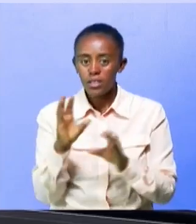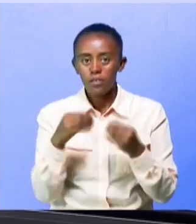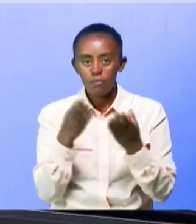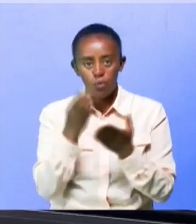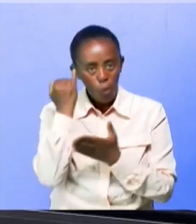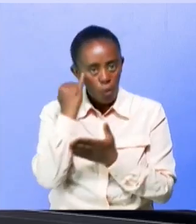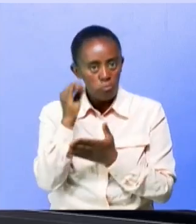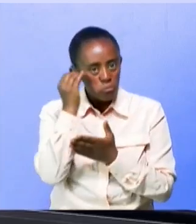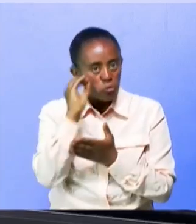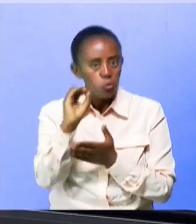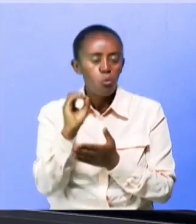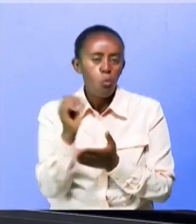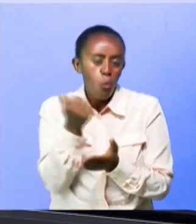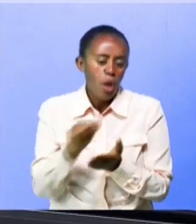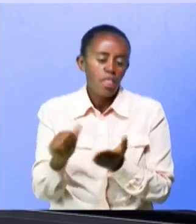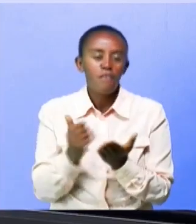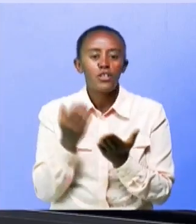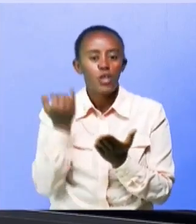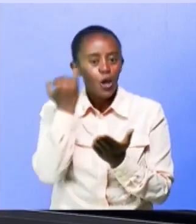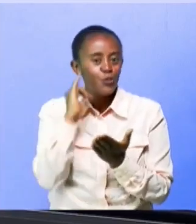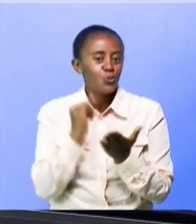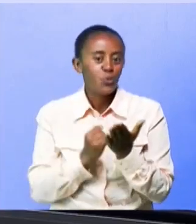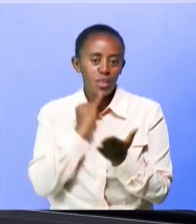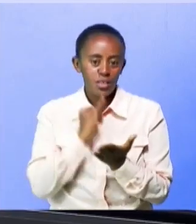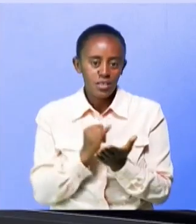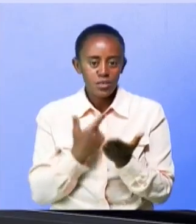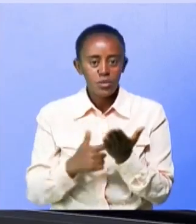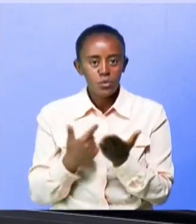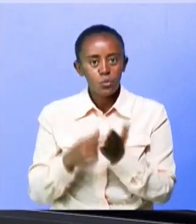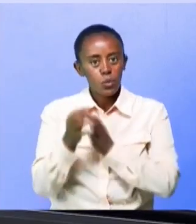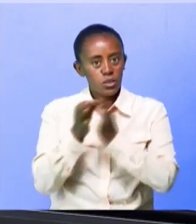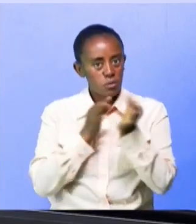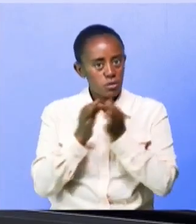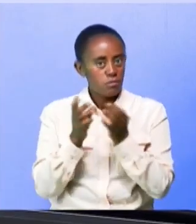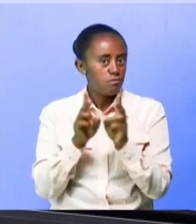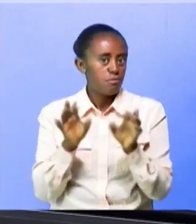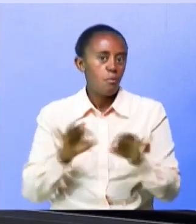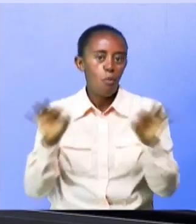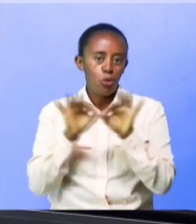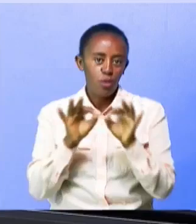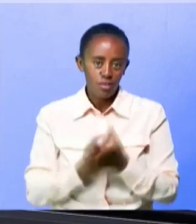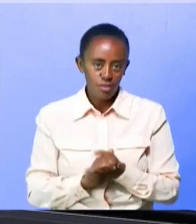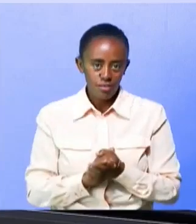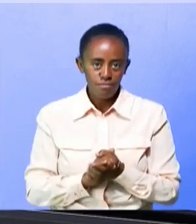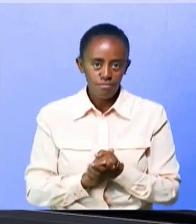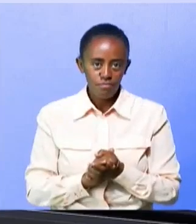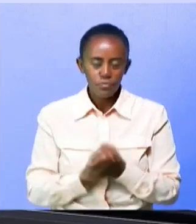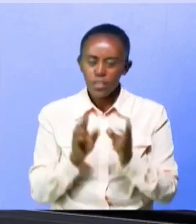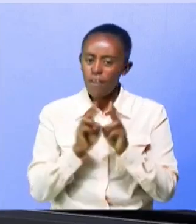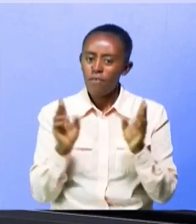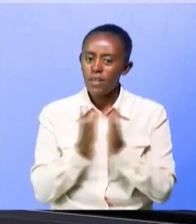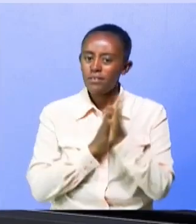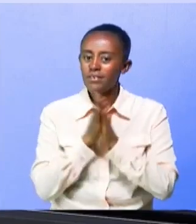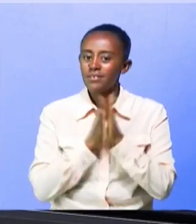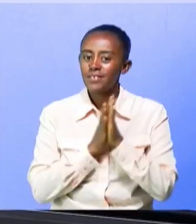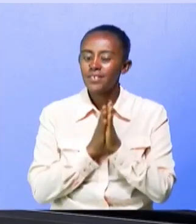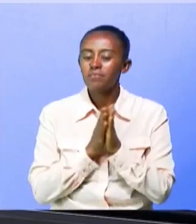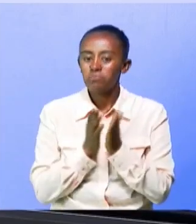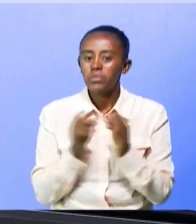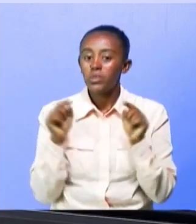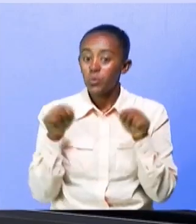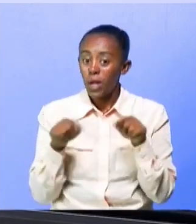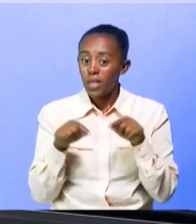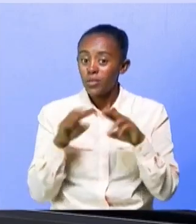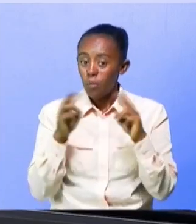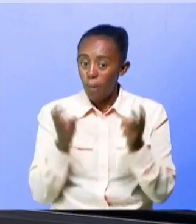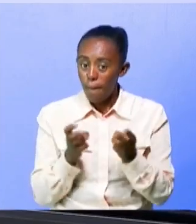opinion whatever the issue it is. So those expressions are important. Very interesting then. When it comes to today's